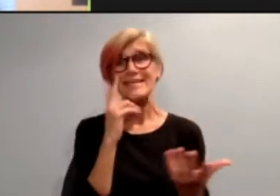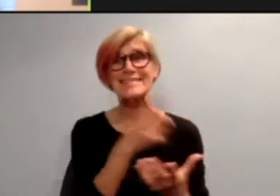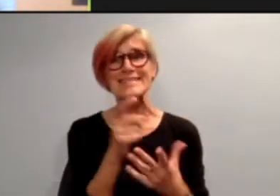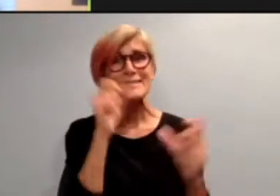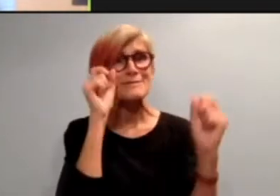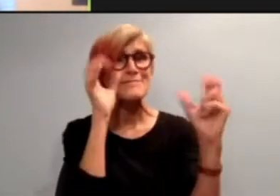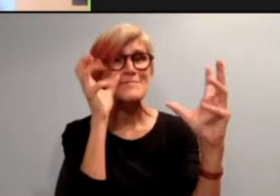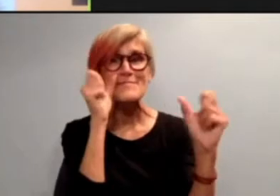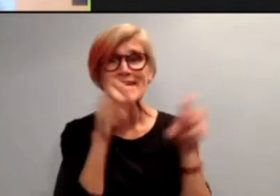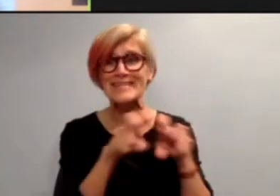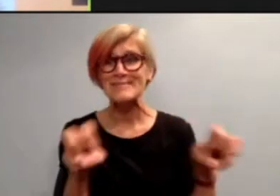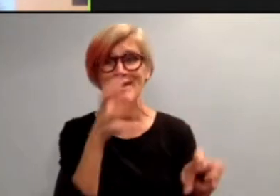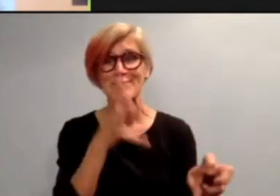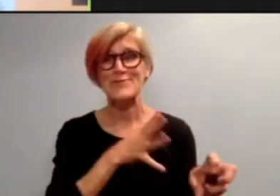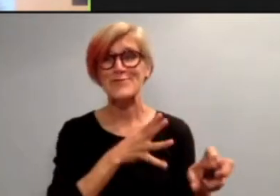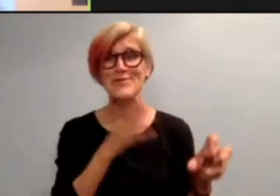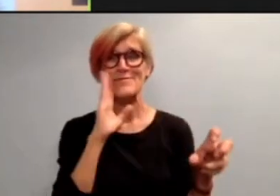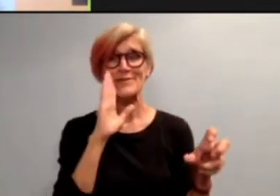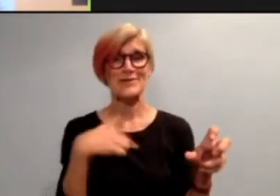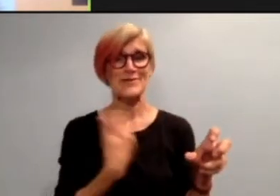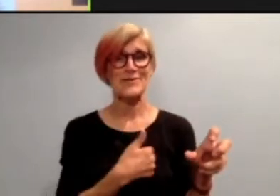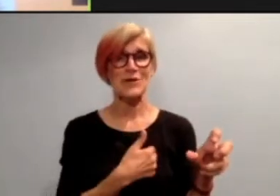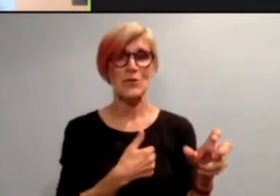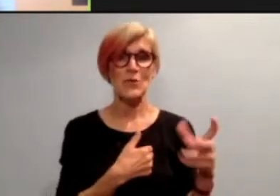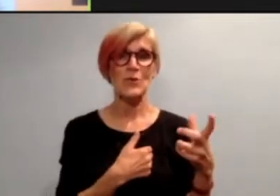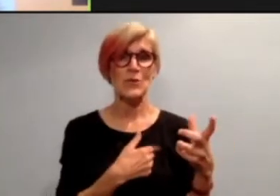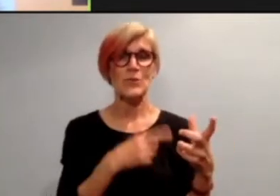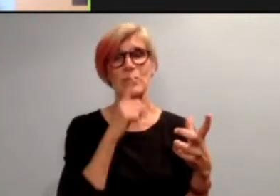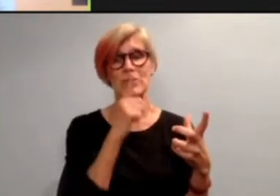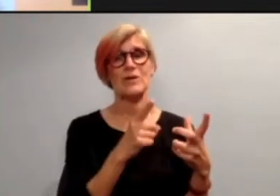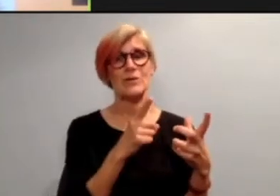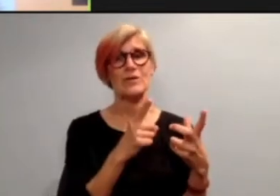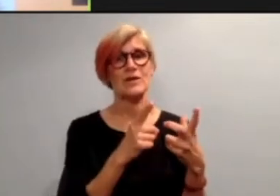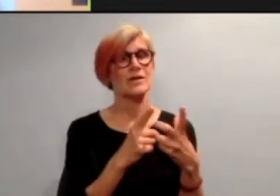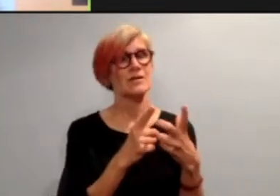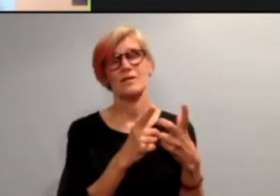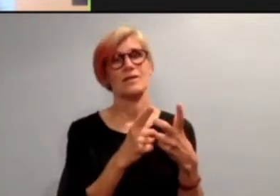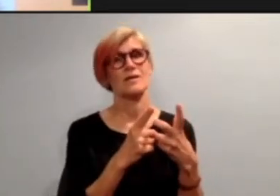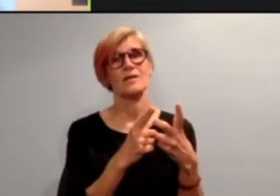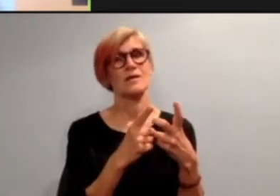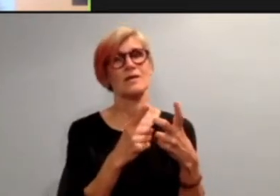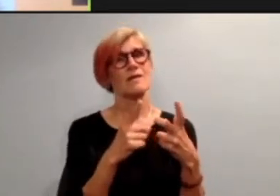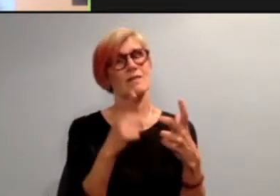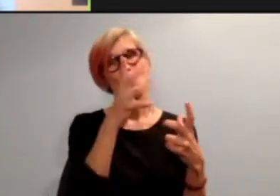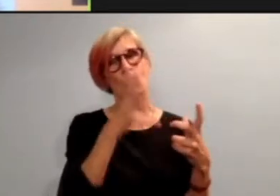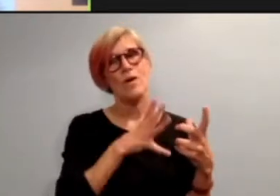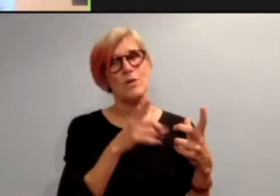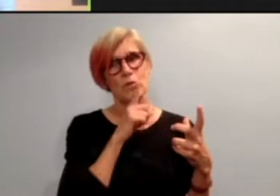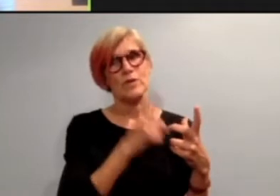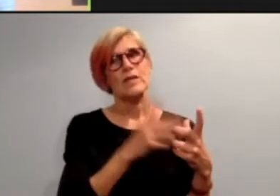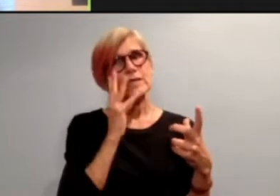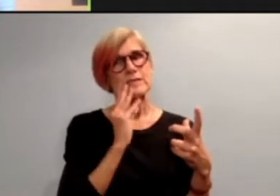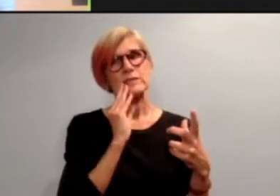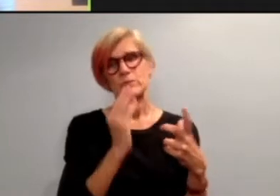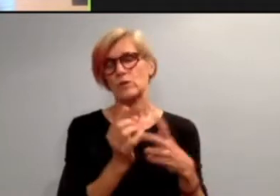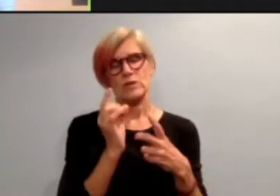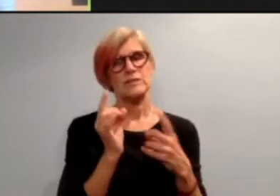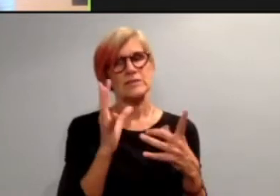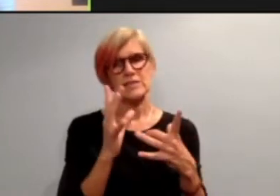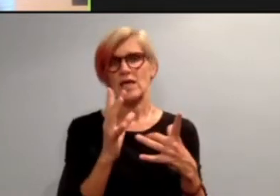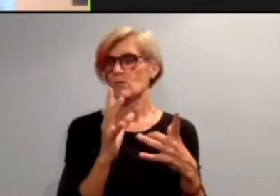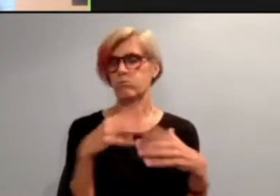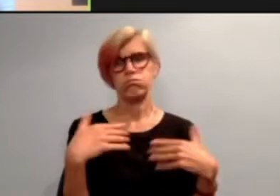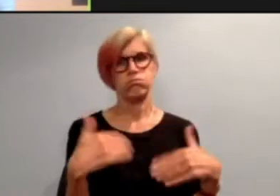that, we've borne the brunt of this. AAPI women have experienced hate at